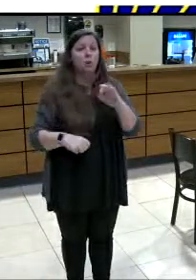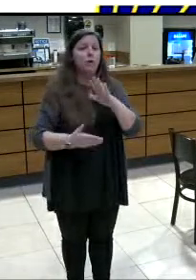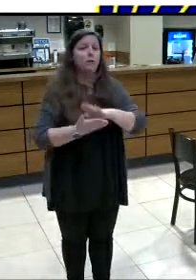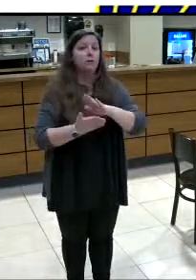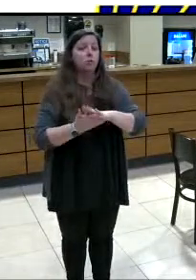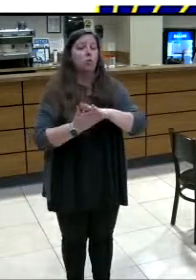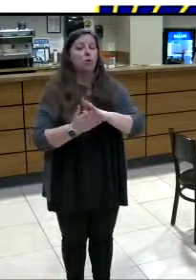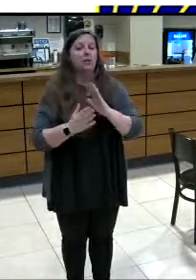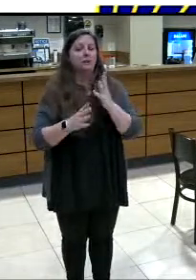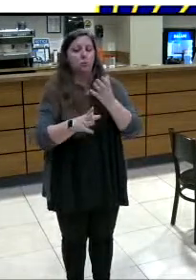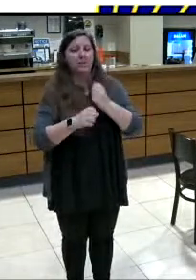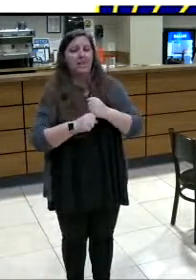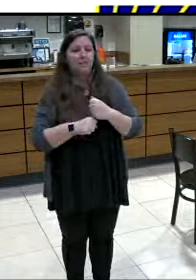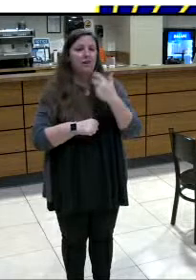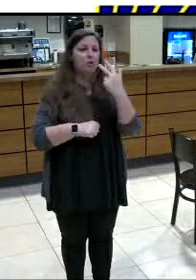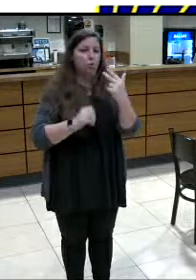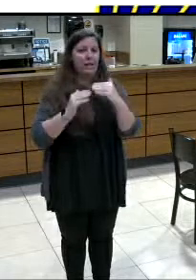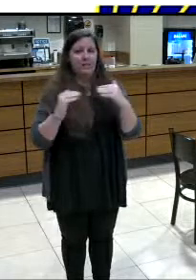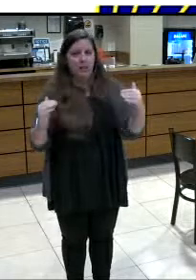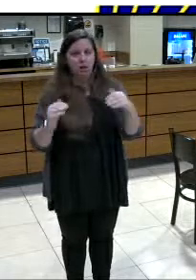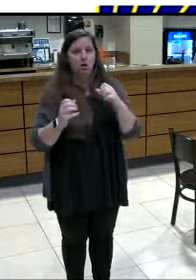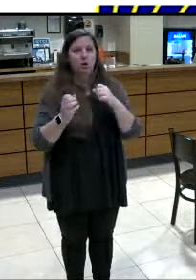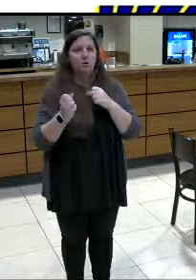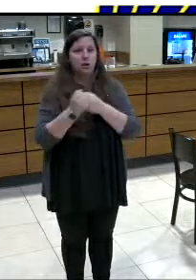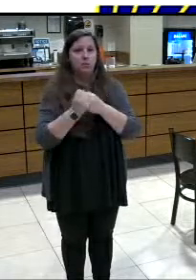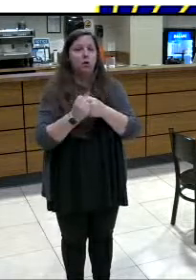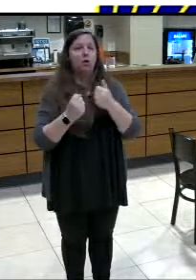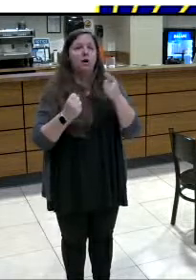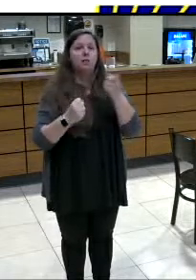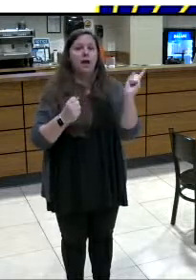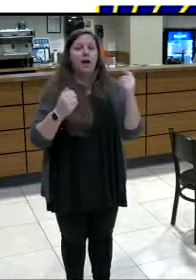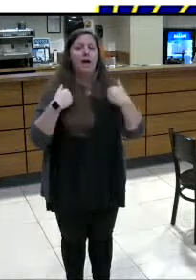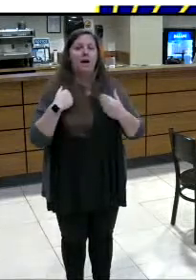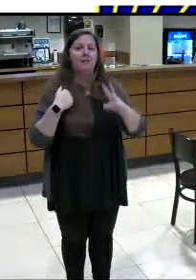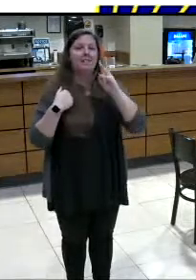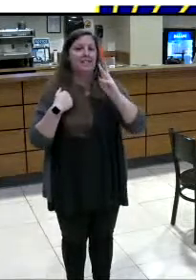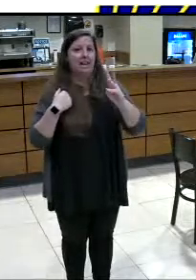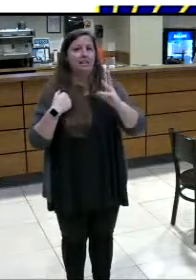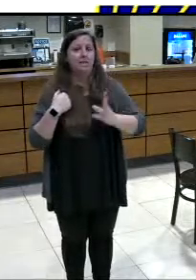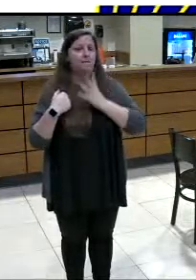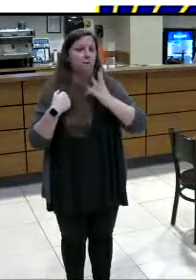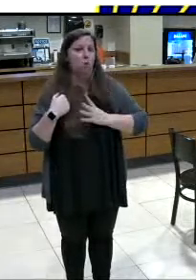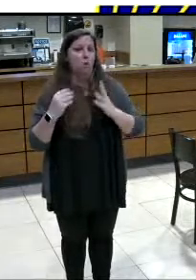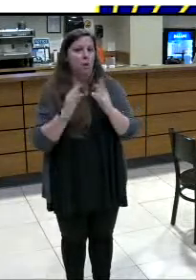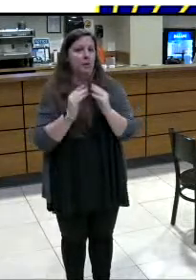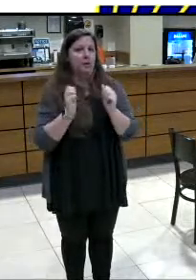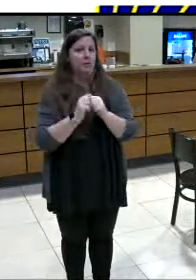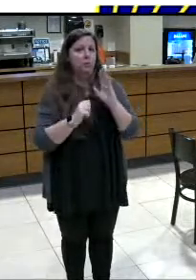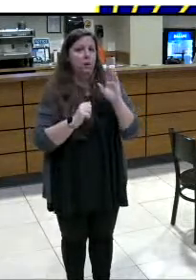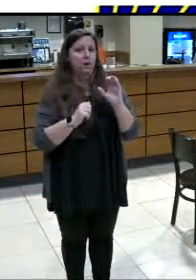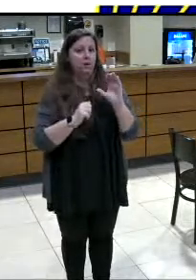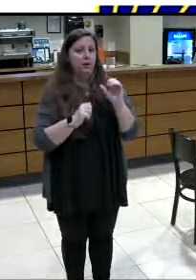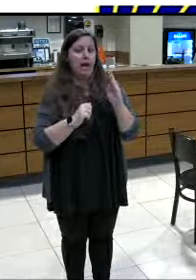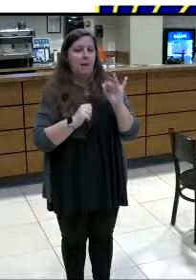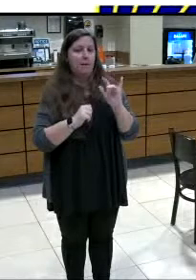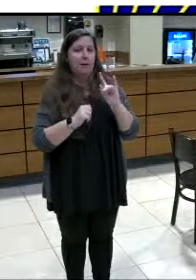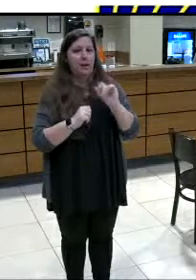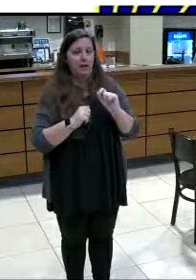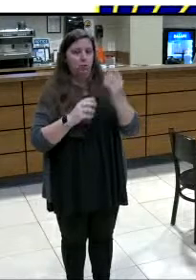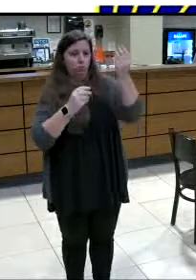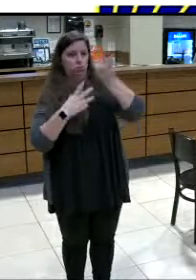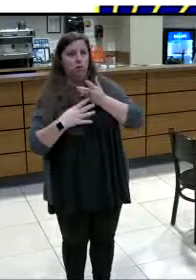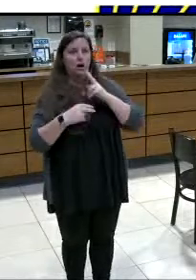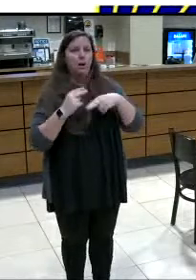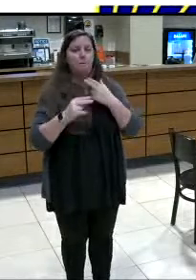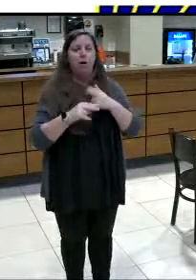they have 6 formal meetings with cabinet to update us on their progress with their academic, student achievement data, discipline data,